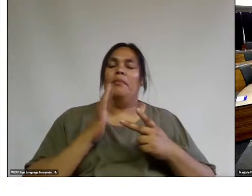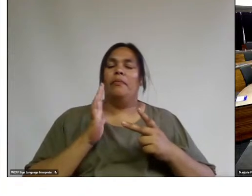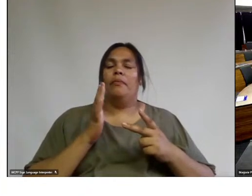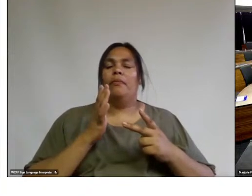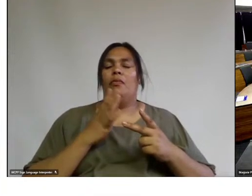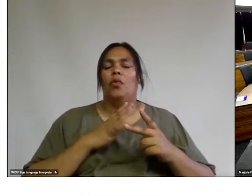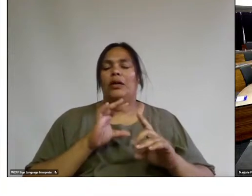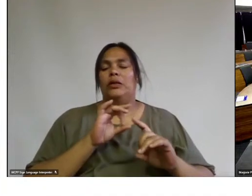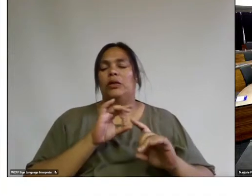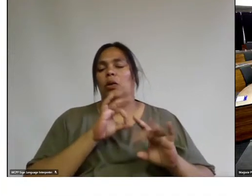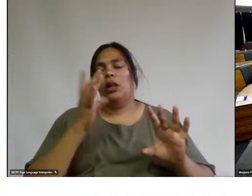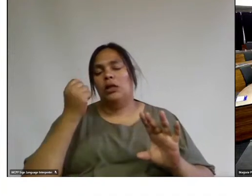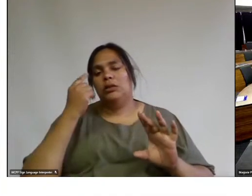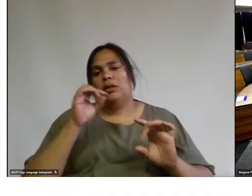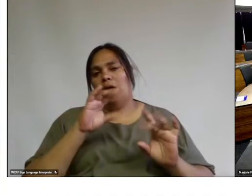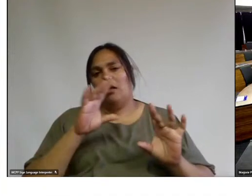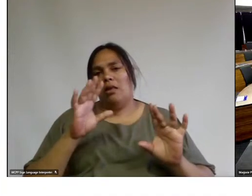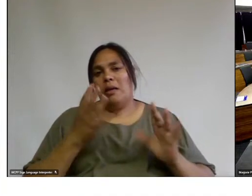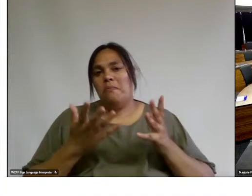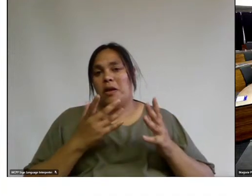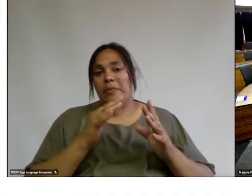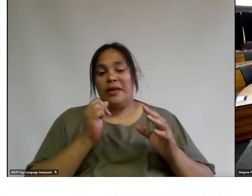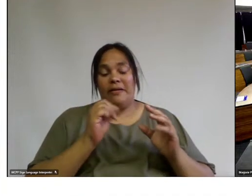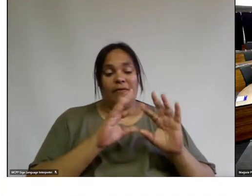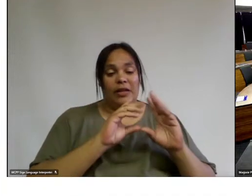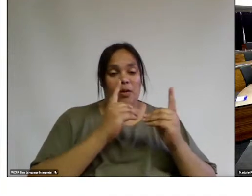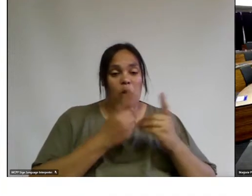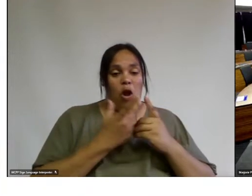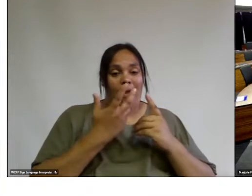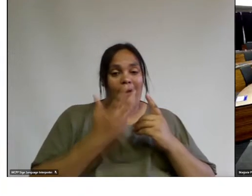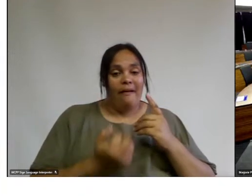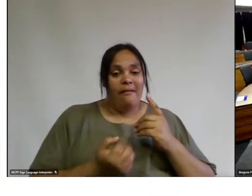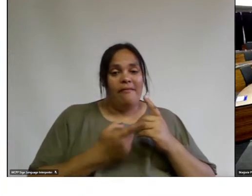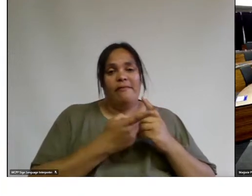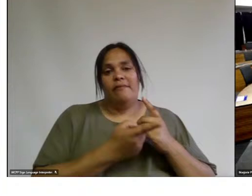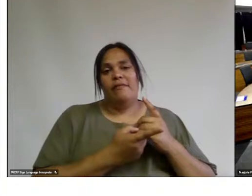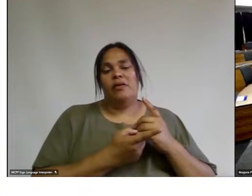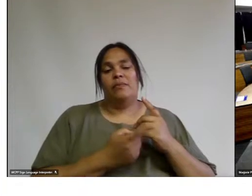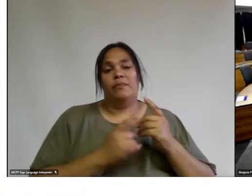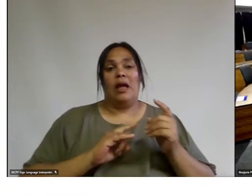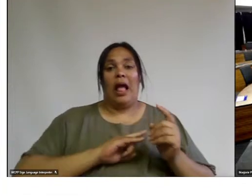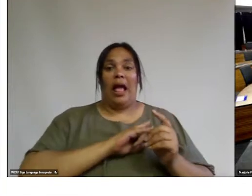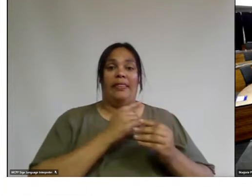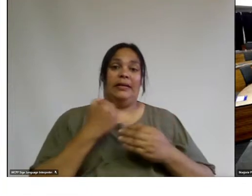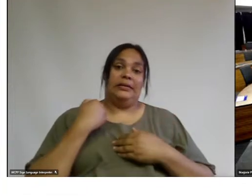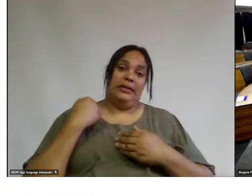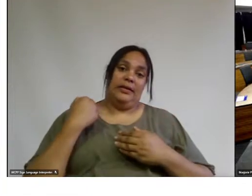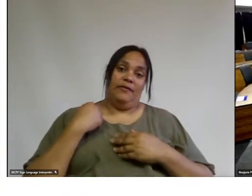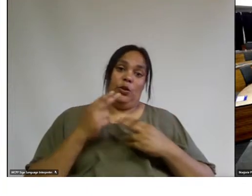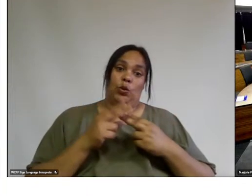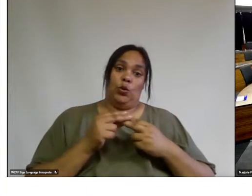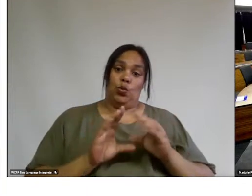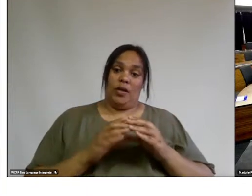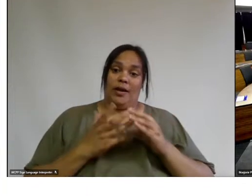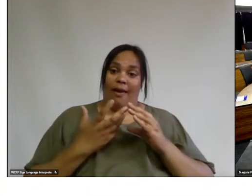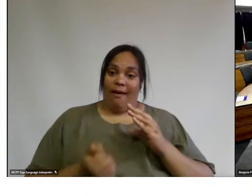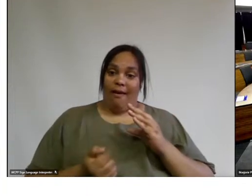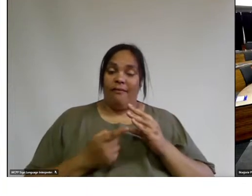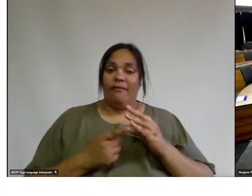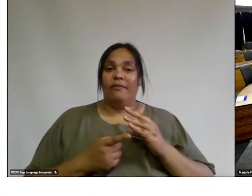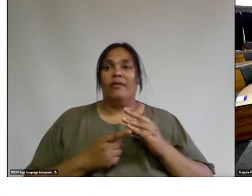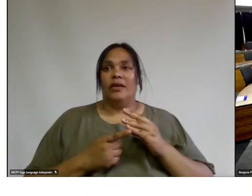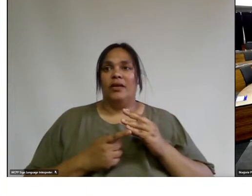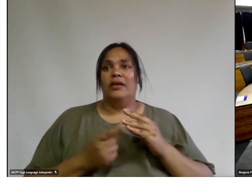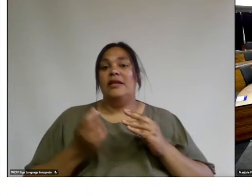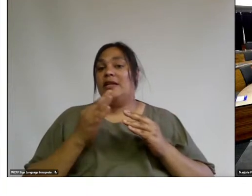understand if the department does have a health and safety unit, and